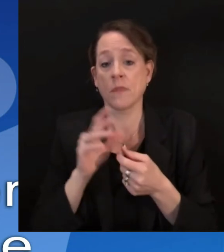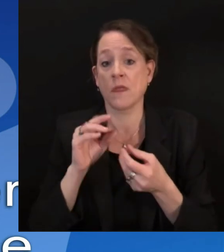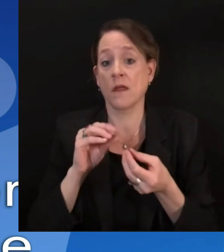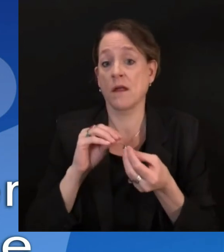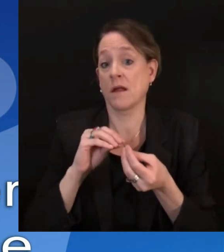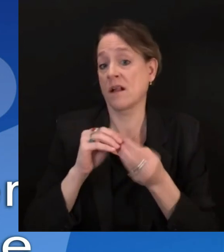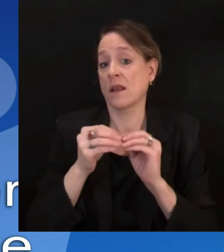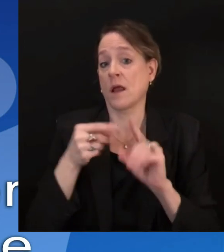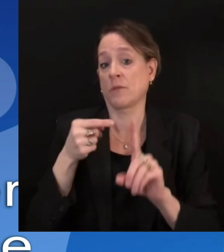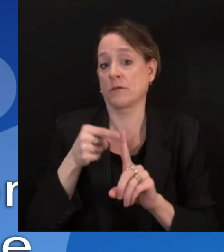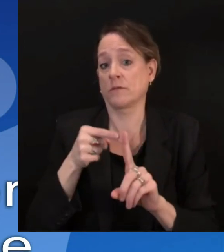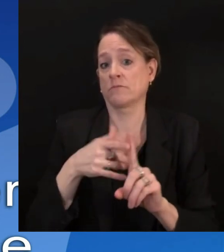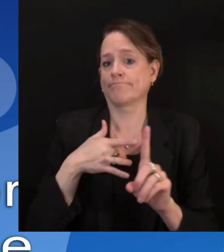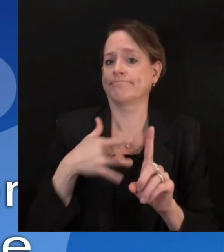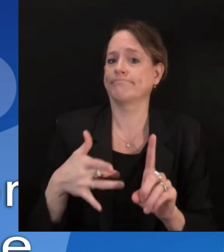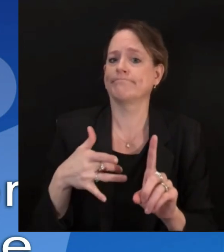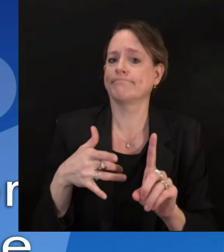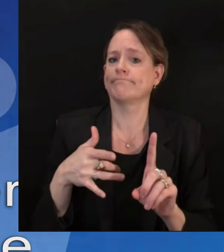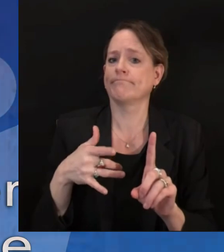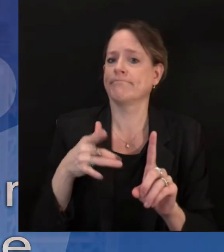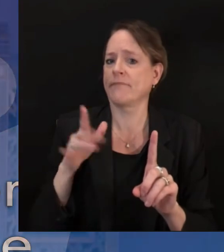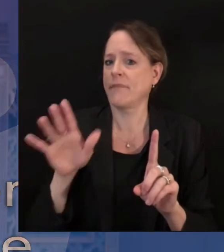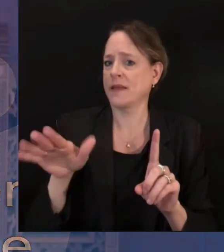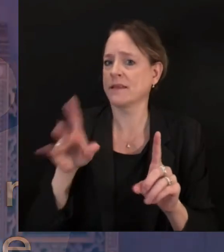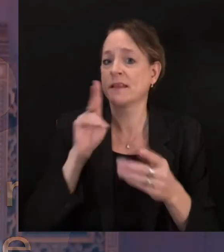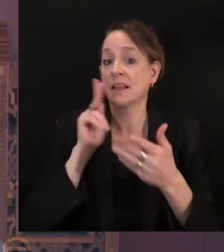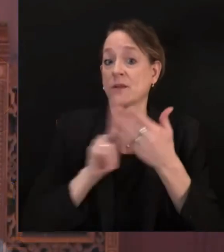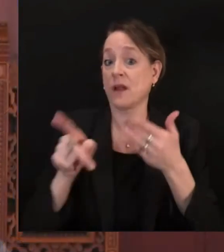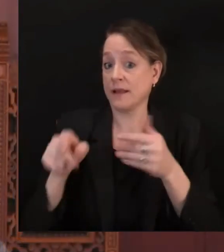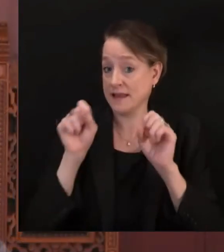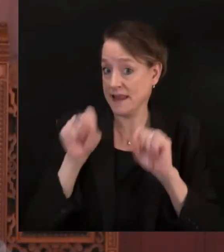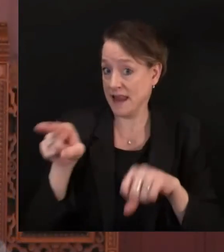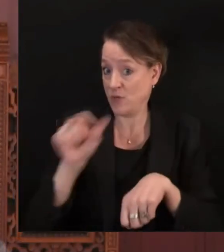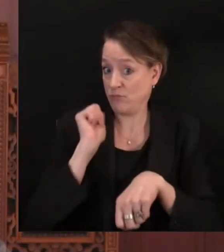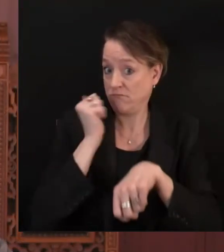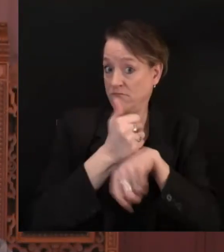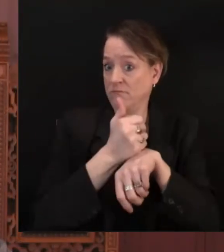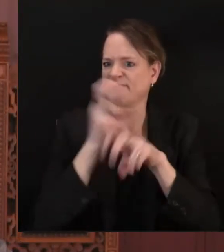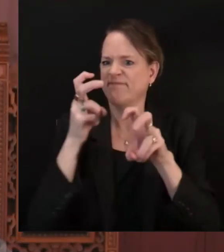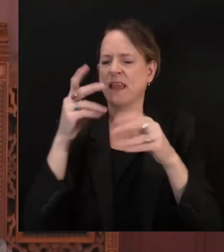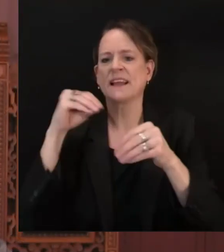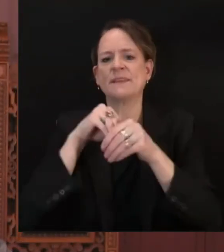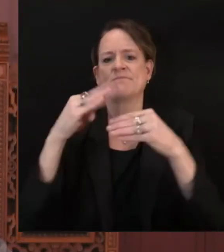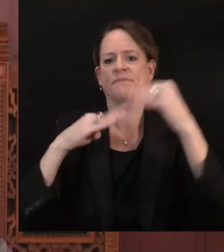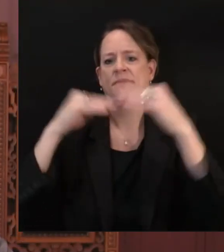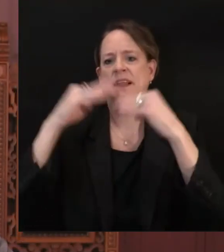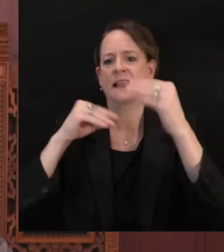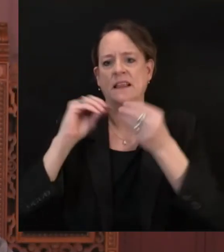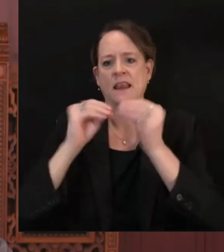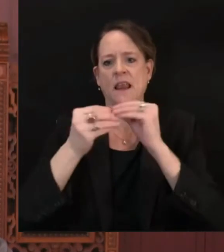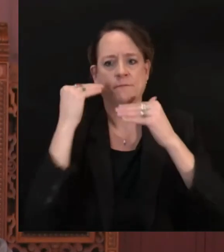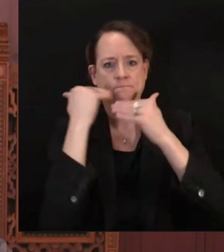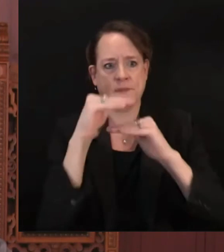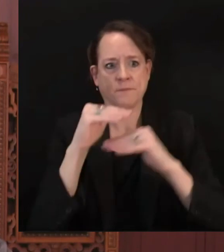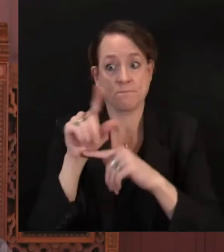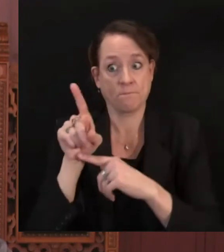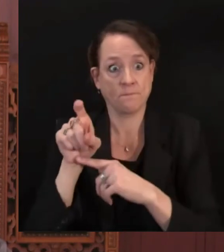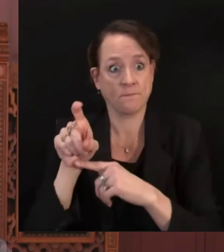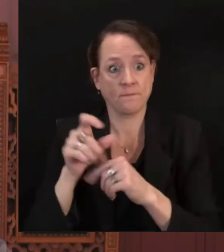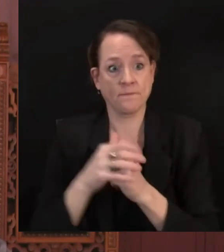I'll be glad to answer that. We would, yes, if we had the opportunity, this is Governor Evers, if we